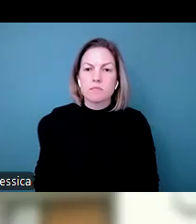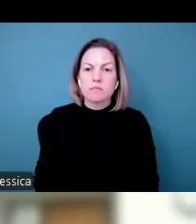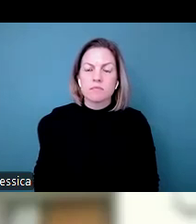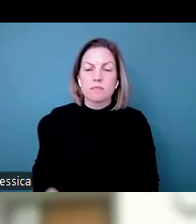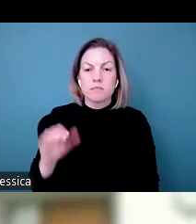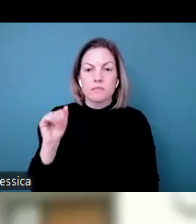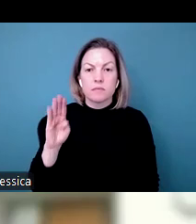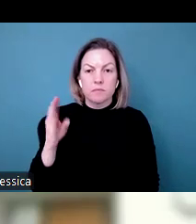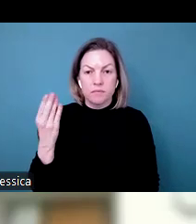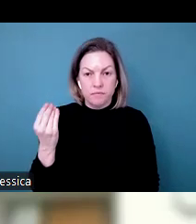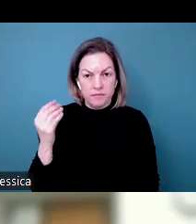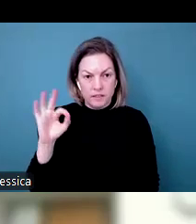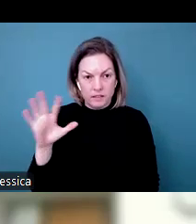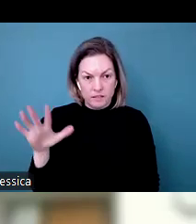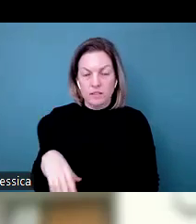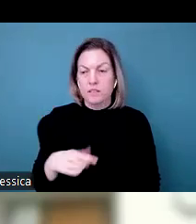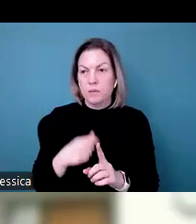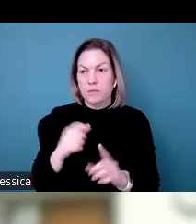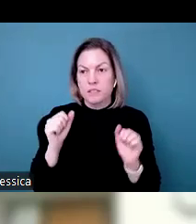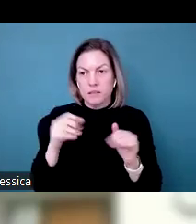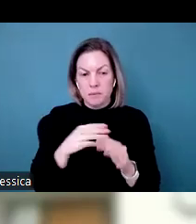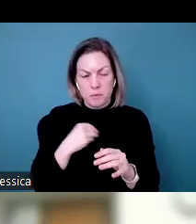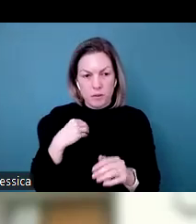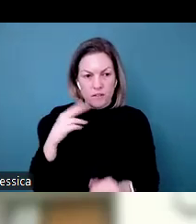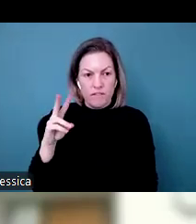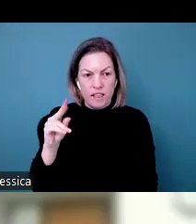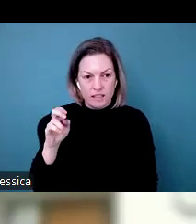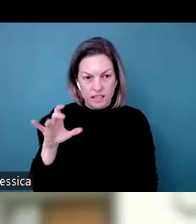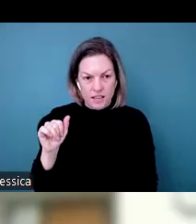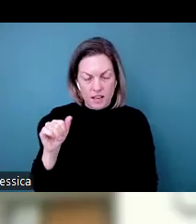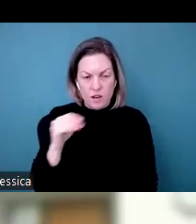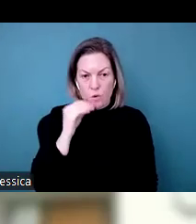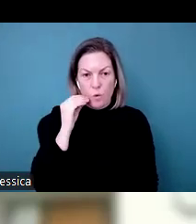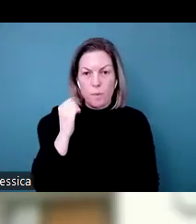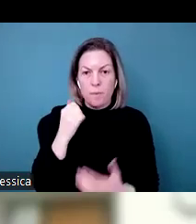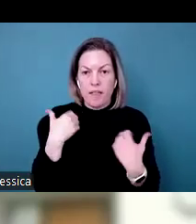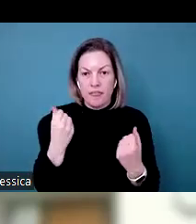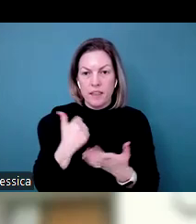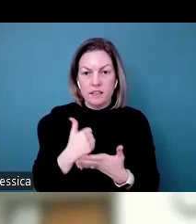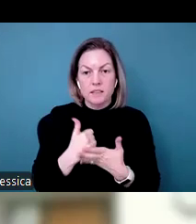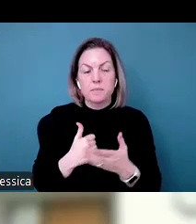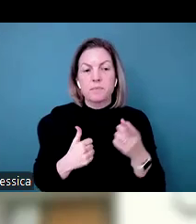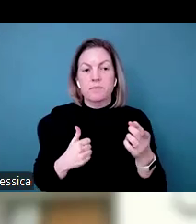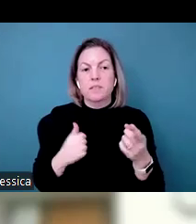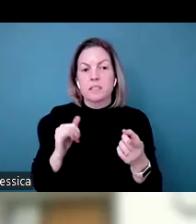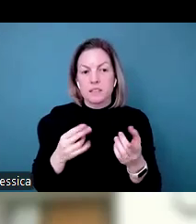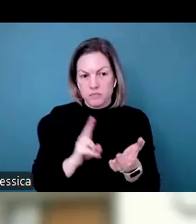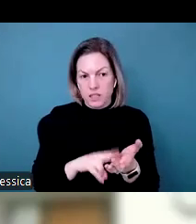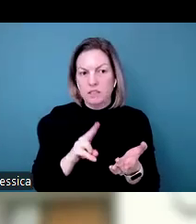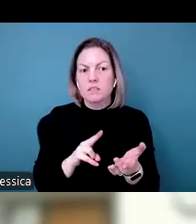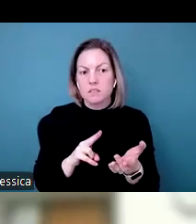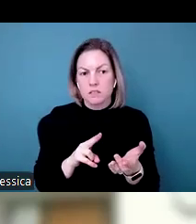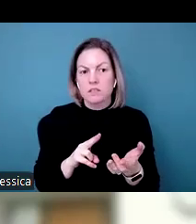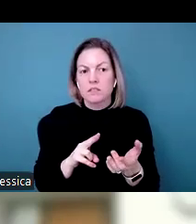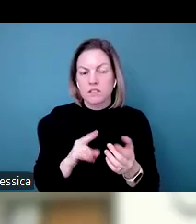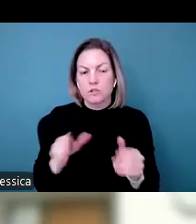AB 1495 by Assemblymember Valencia on home health aides. This bill was signed as it was